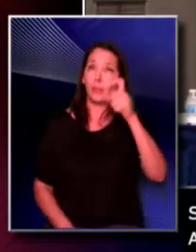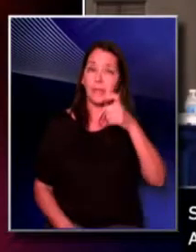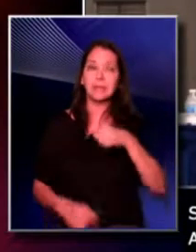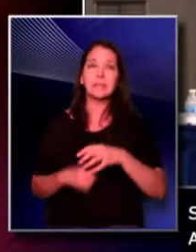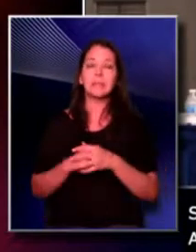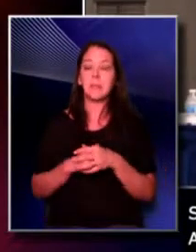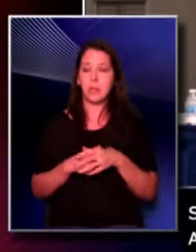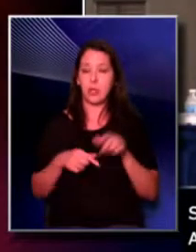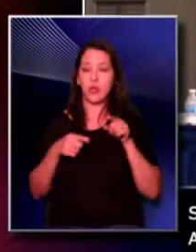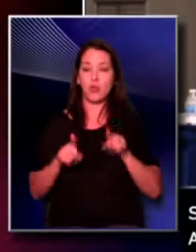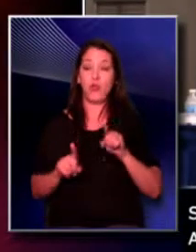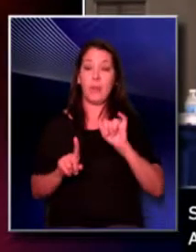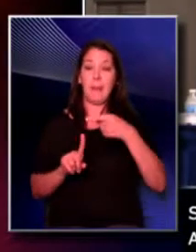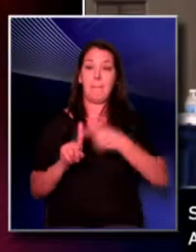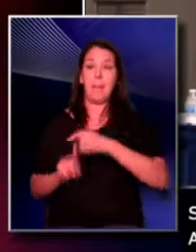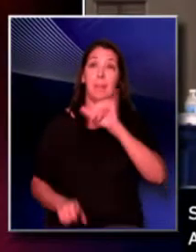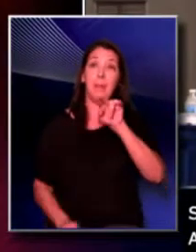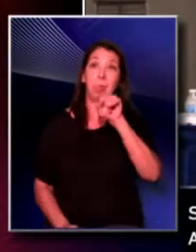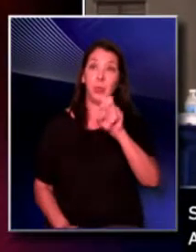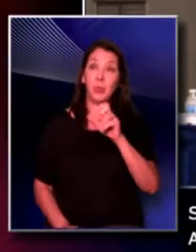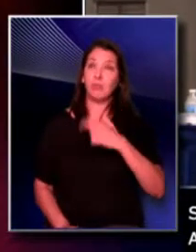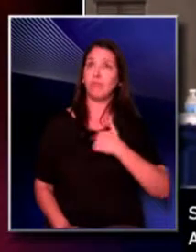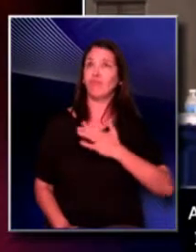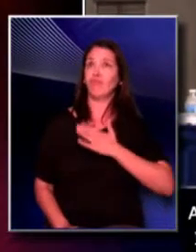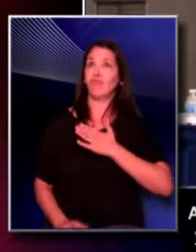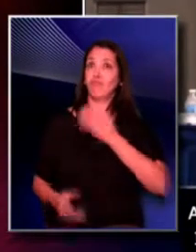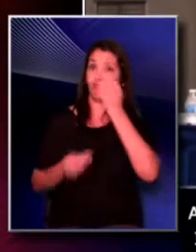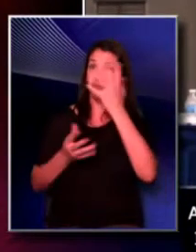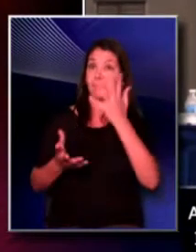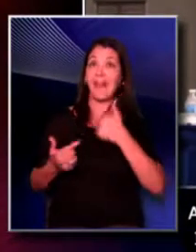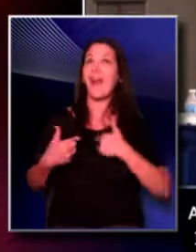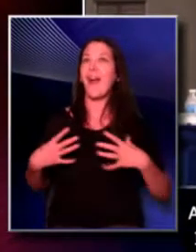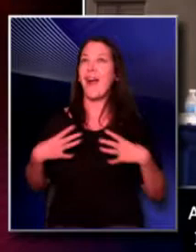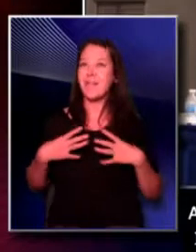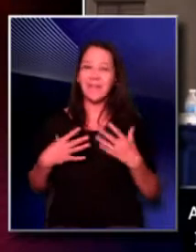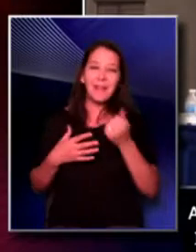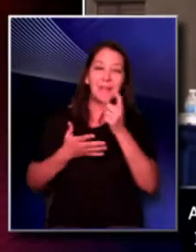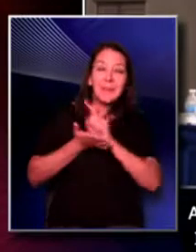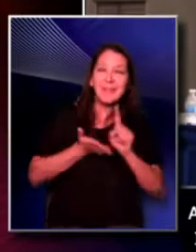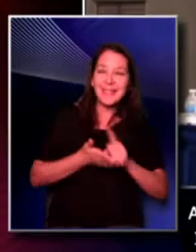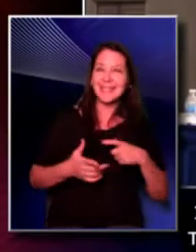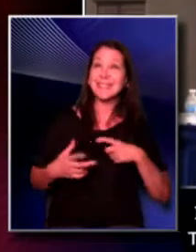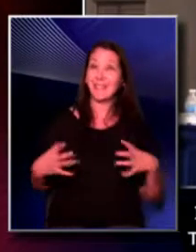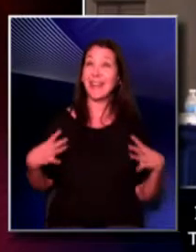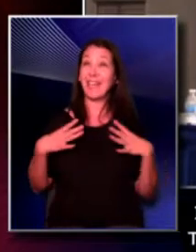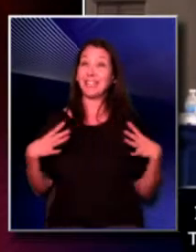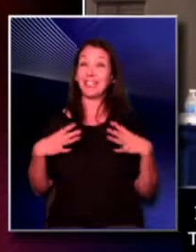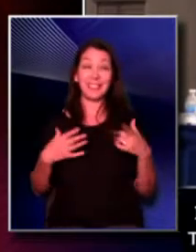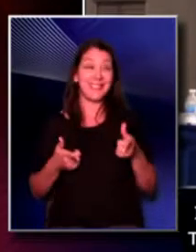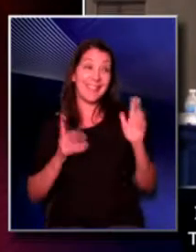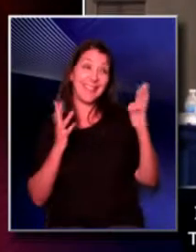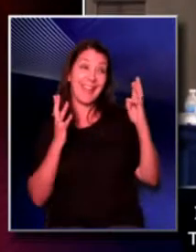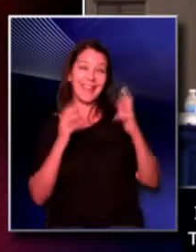that during the month of June, I took 2 weeks off on vacation. Yay.